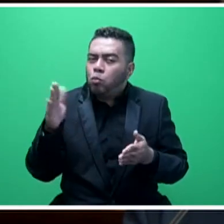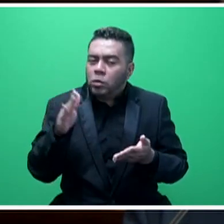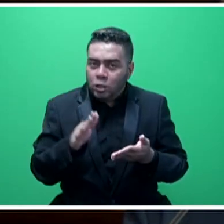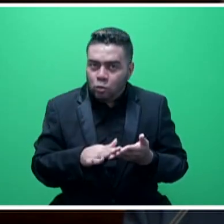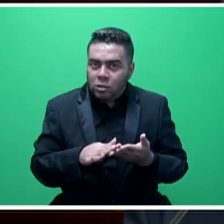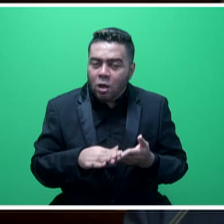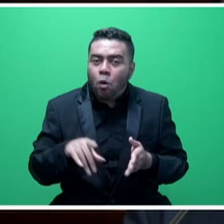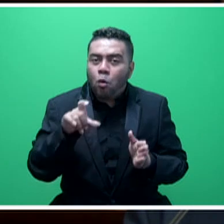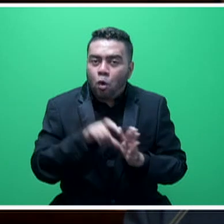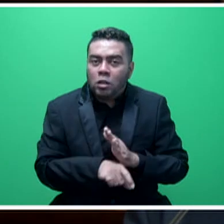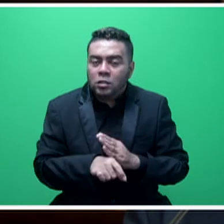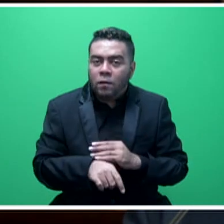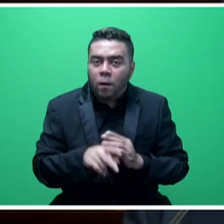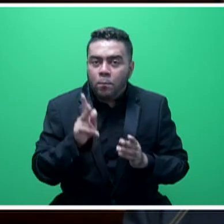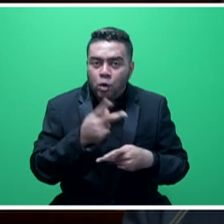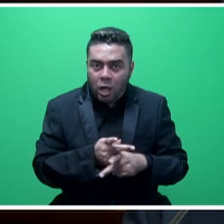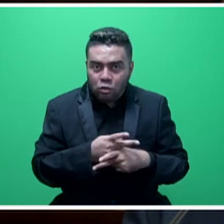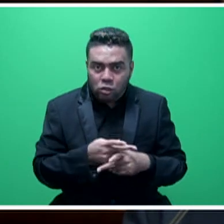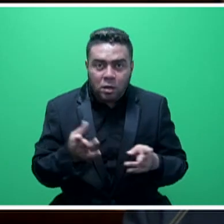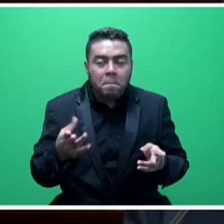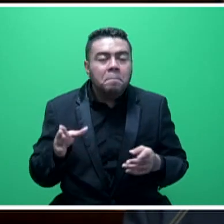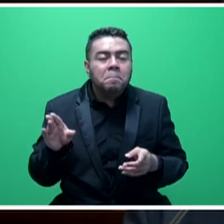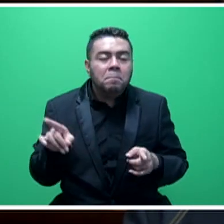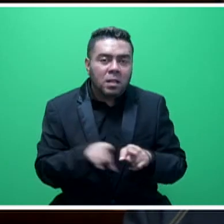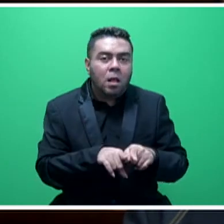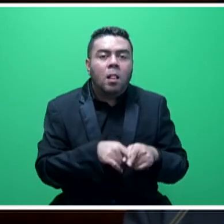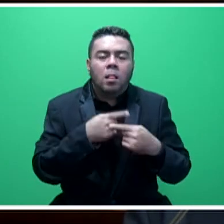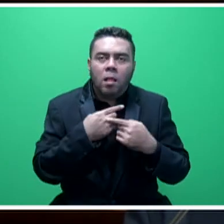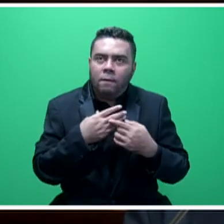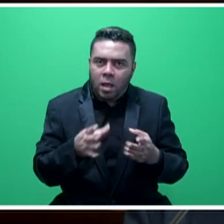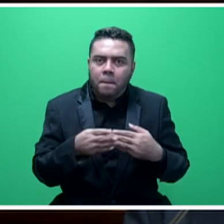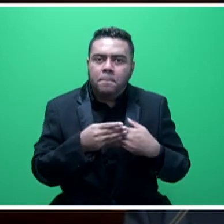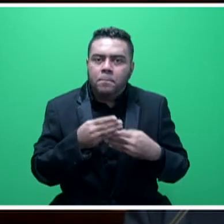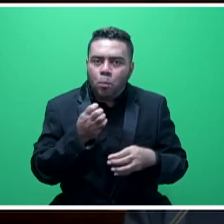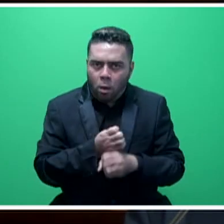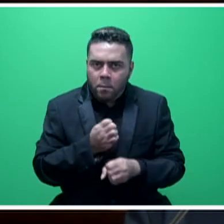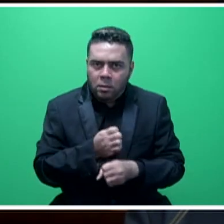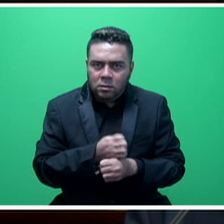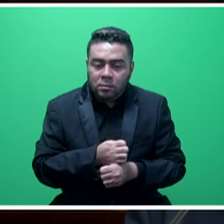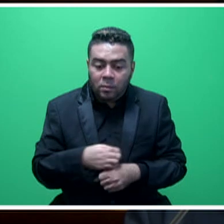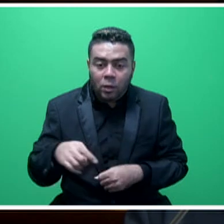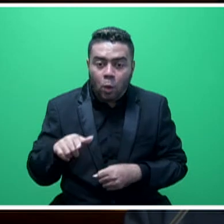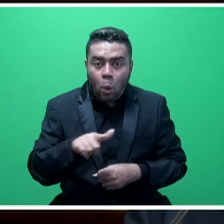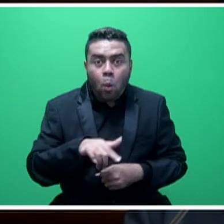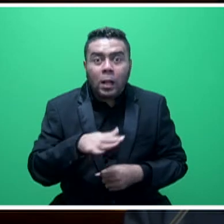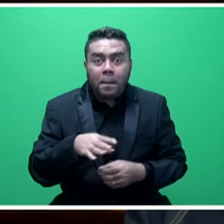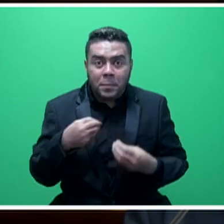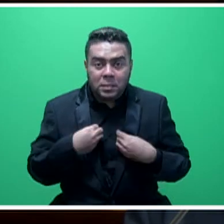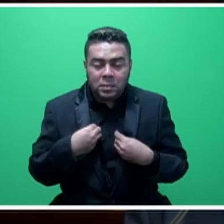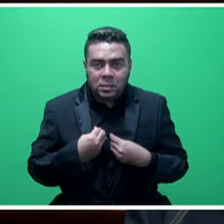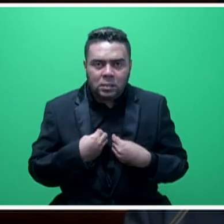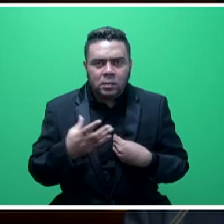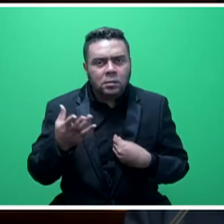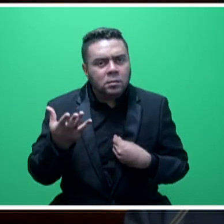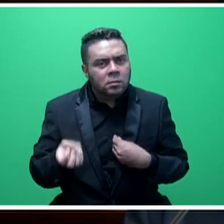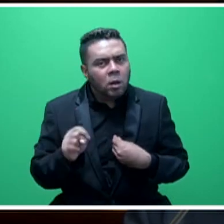to compete better, and in turn will lead to employment, Mr. Speaker. Local businesses are at the heart of every community, and we